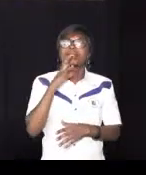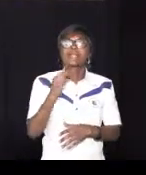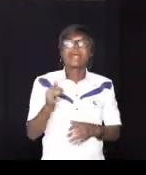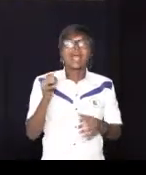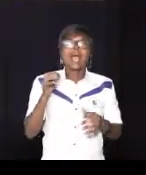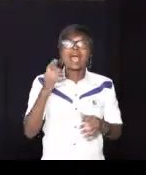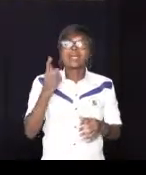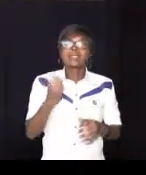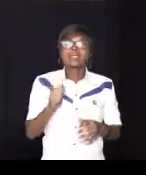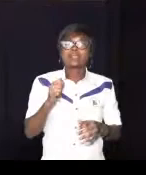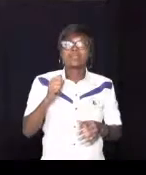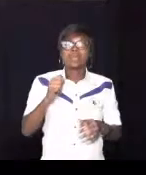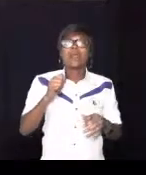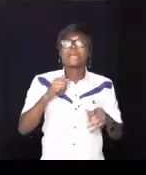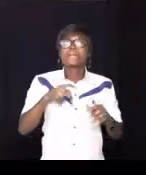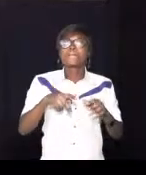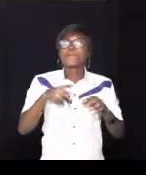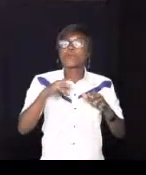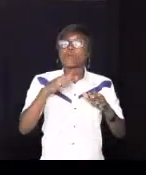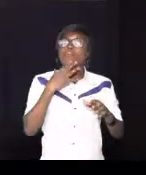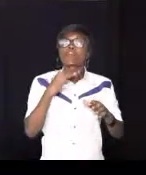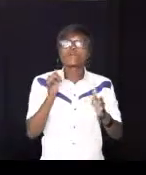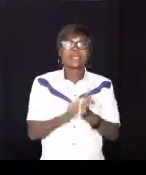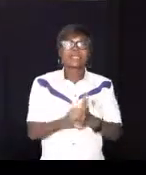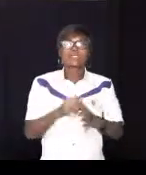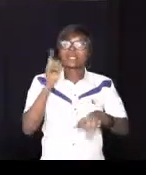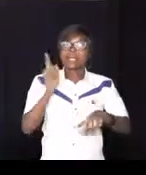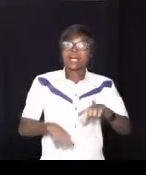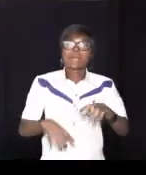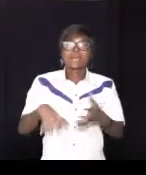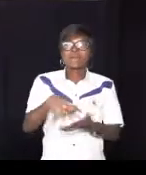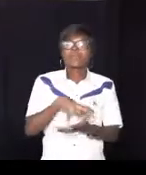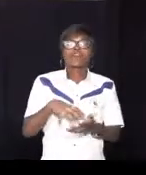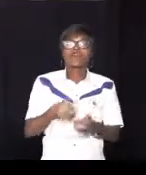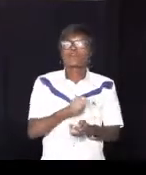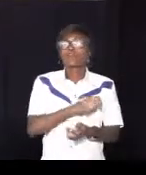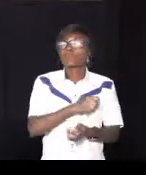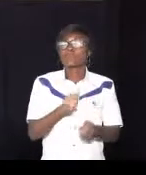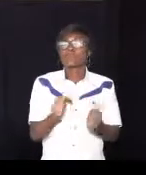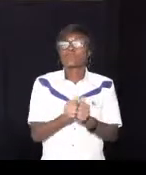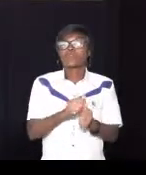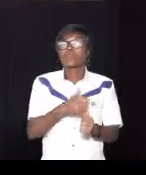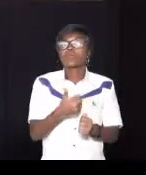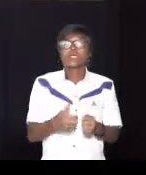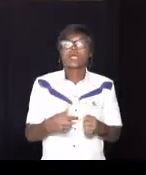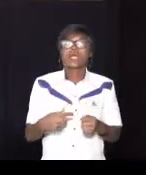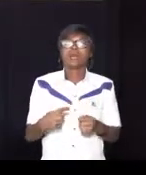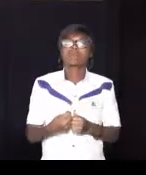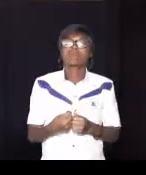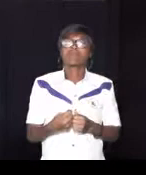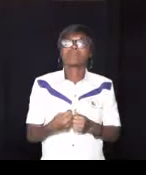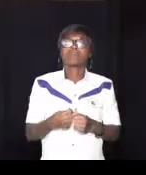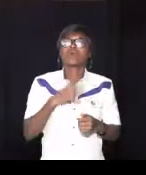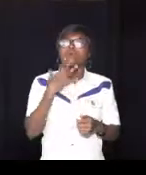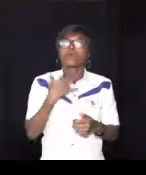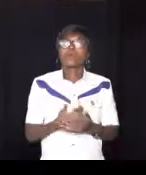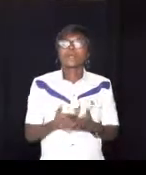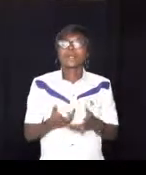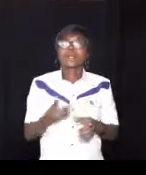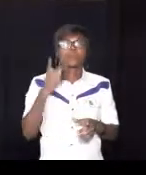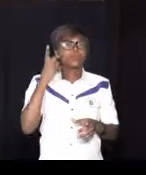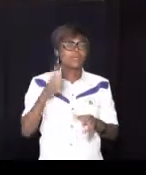they are the colors that cannot be produced by mixing other colors together. Now let's look at secondary